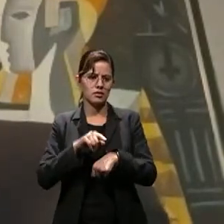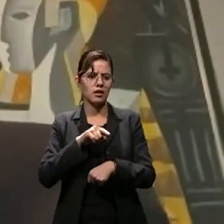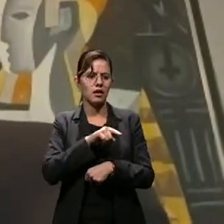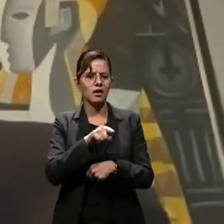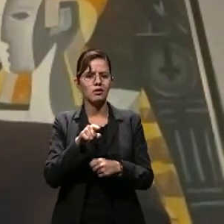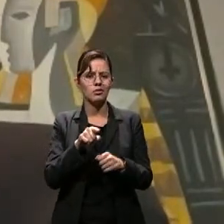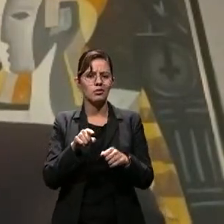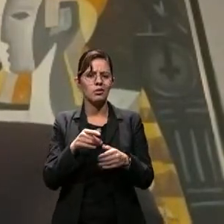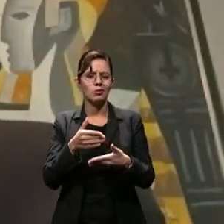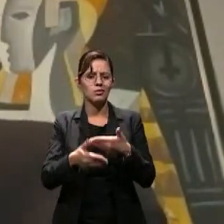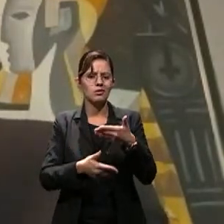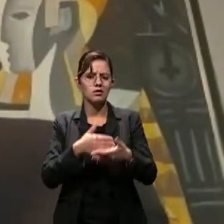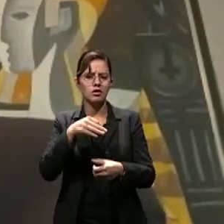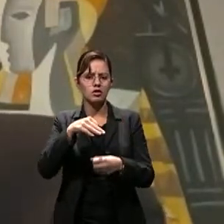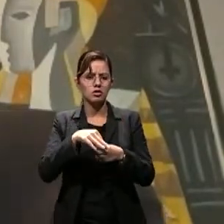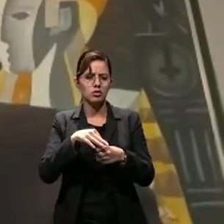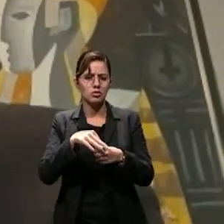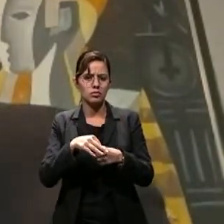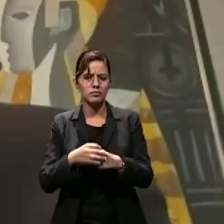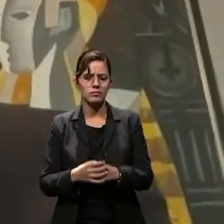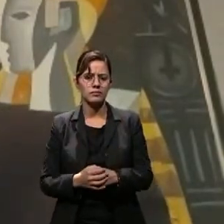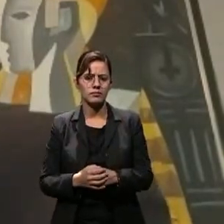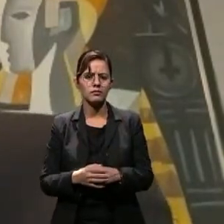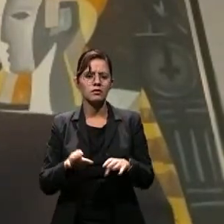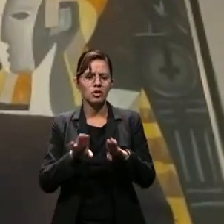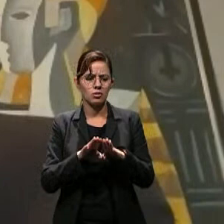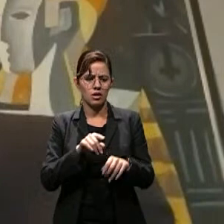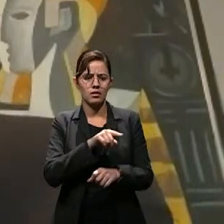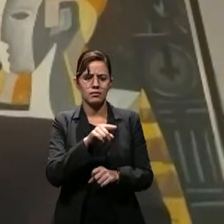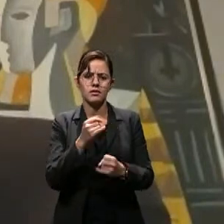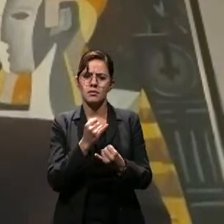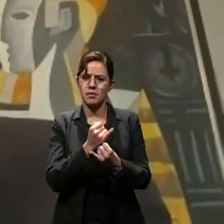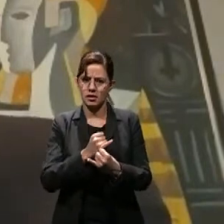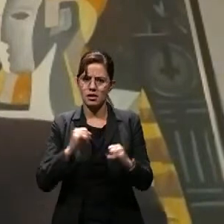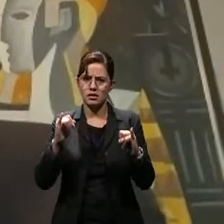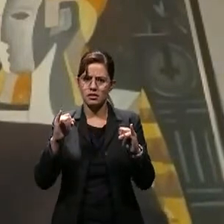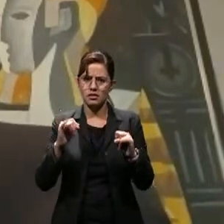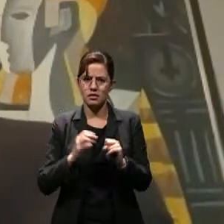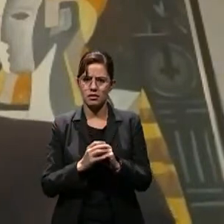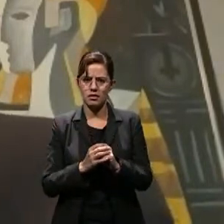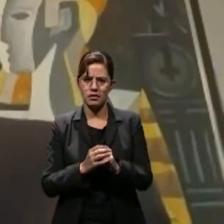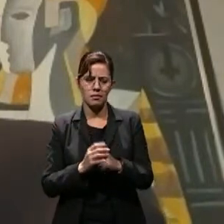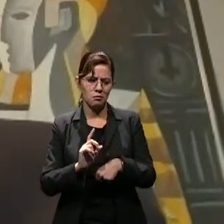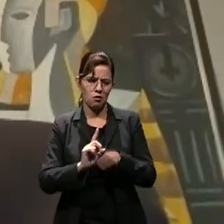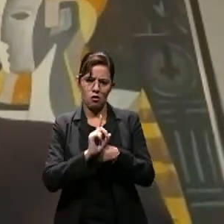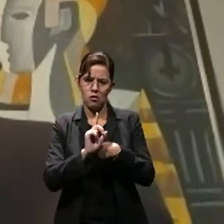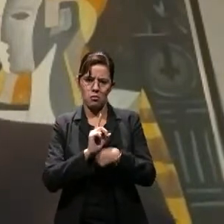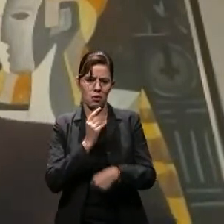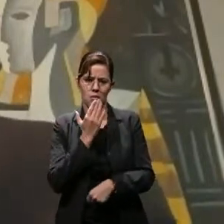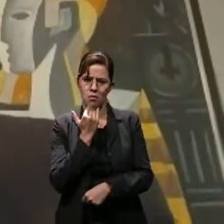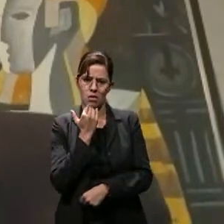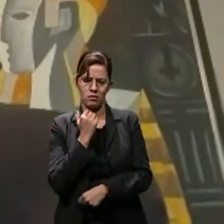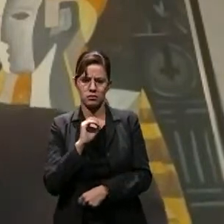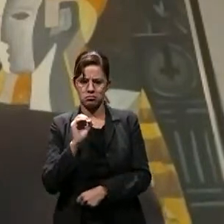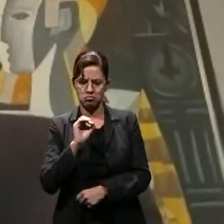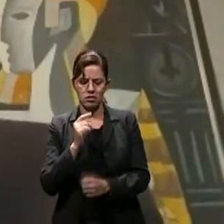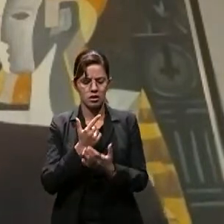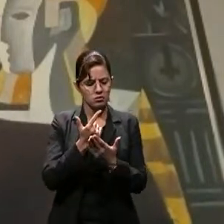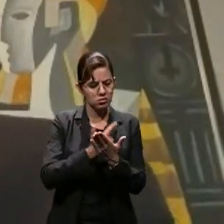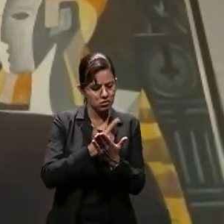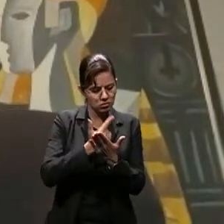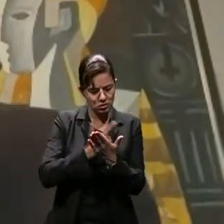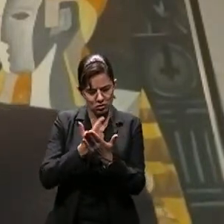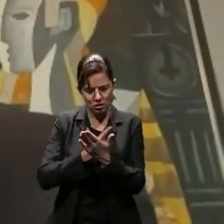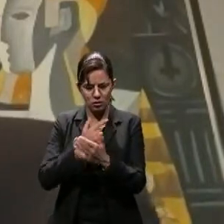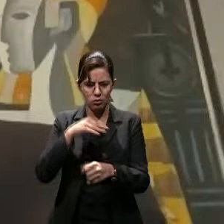were resolving their elections in independent ways and without any issues. They would count